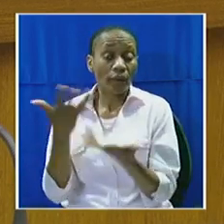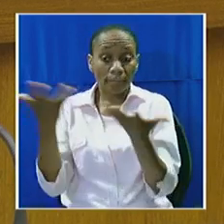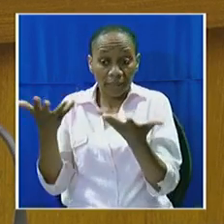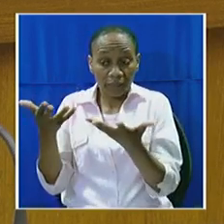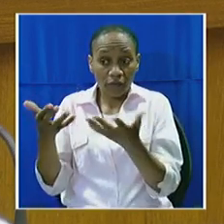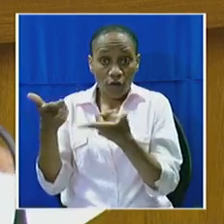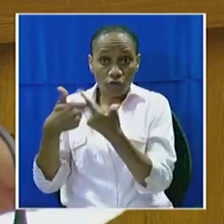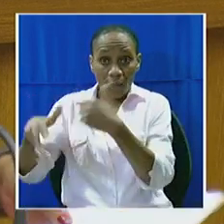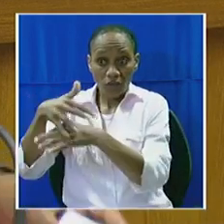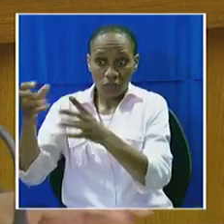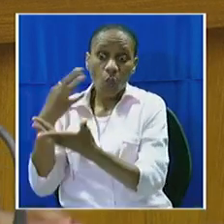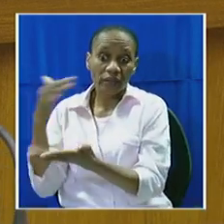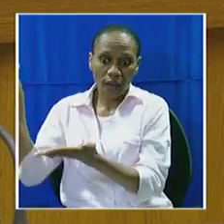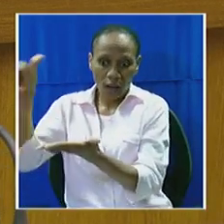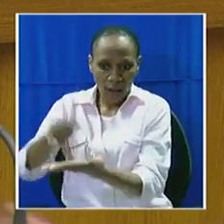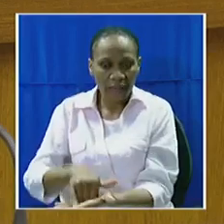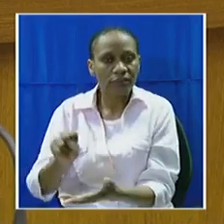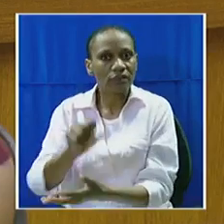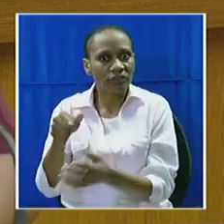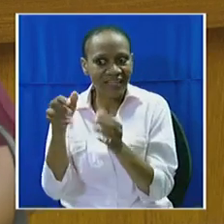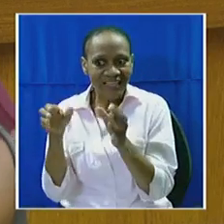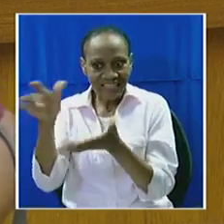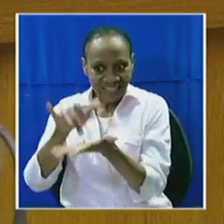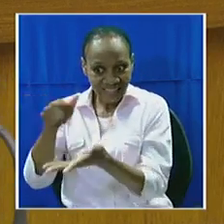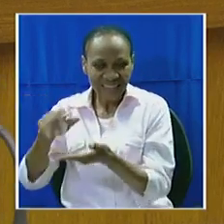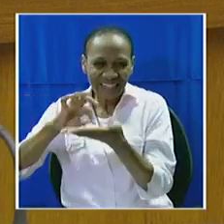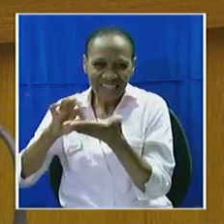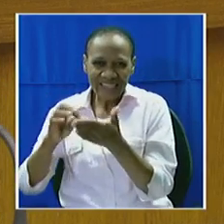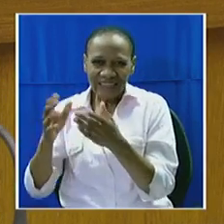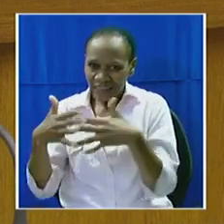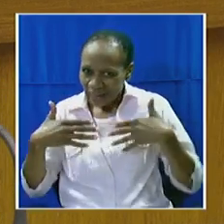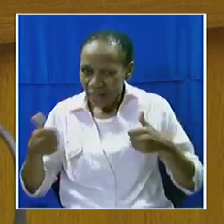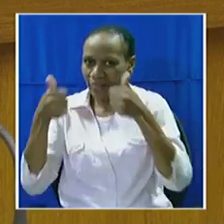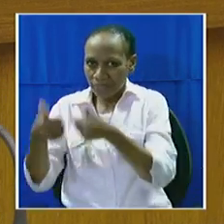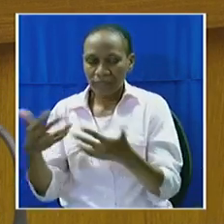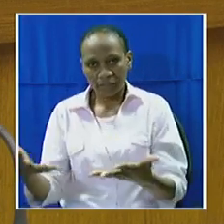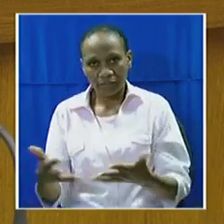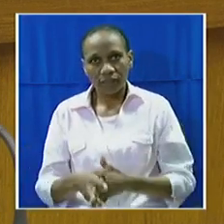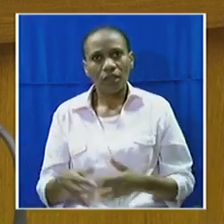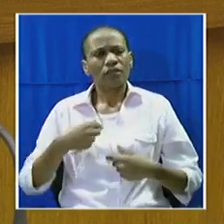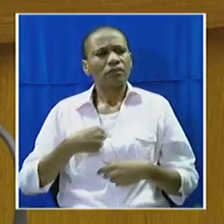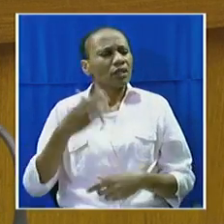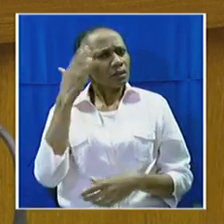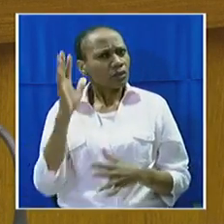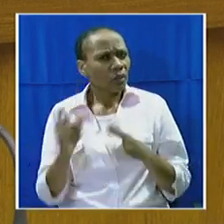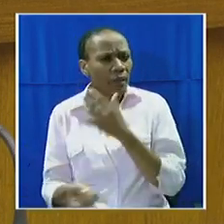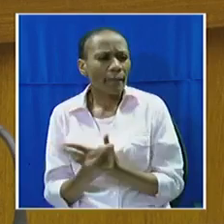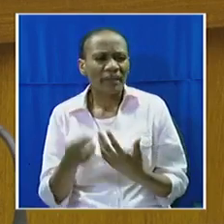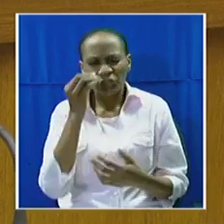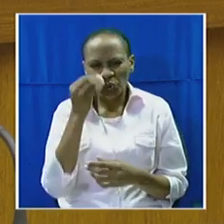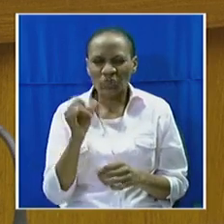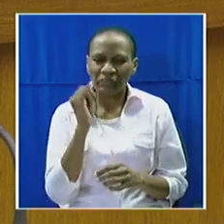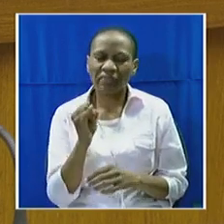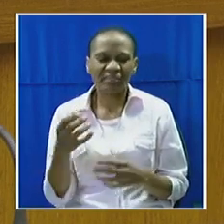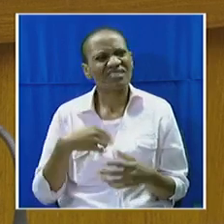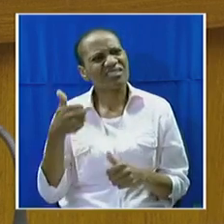sure that basic human rights are upheld. We can ill afford mass panic and the rise of fake news, and the only way